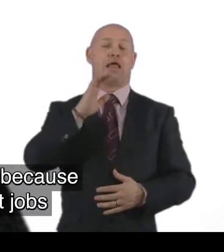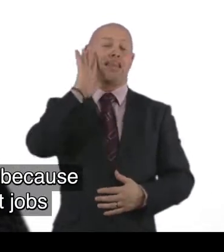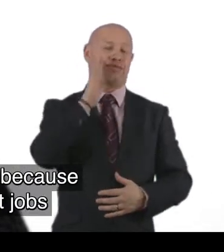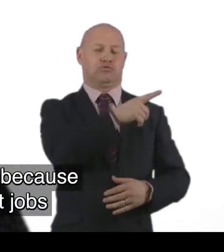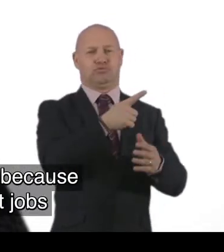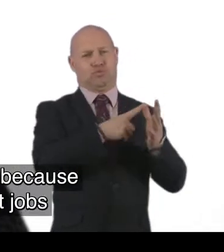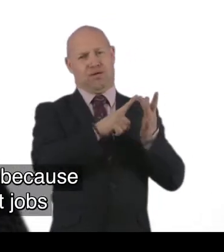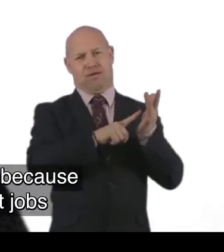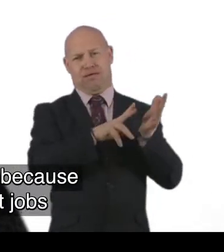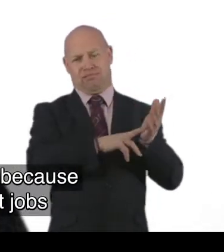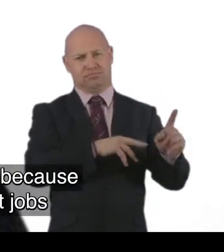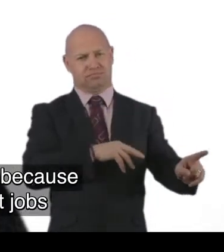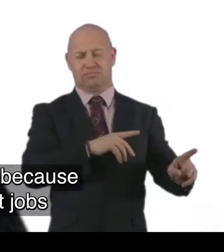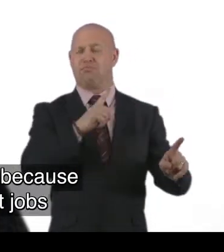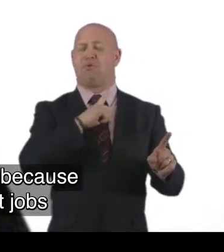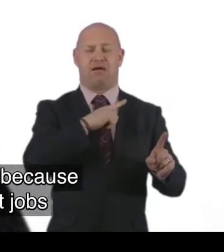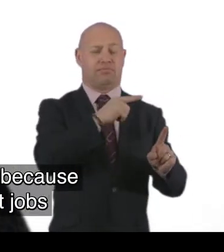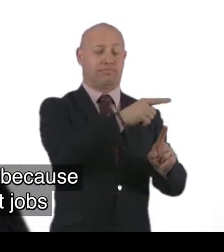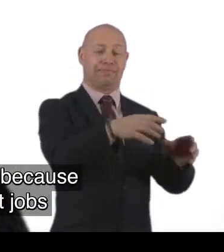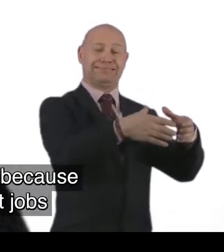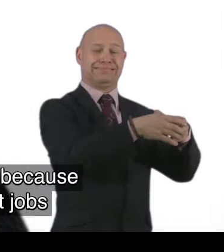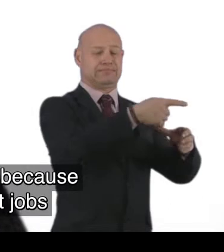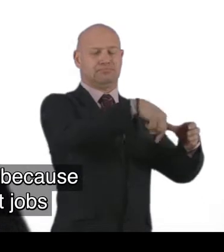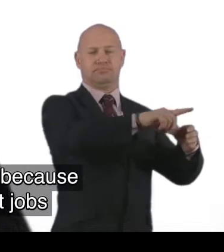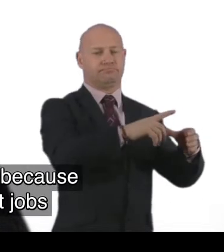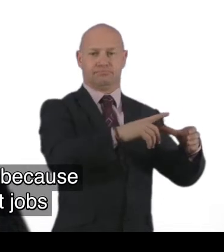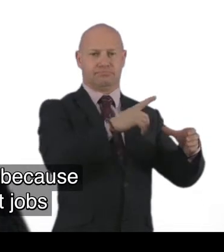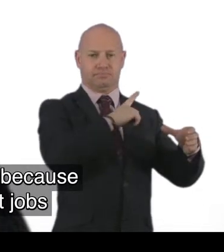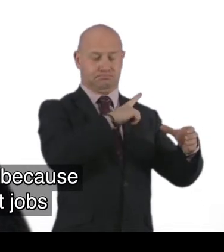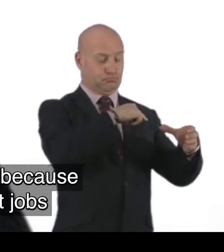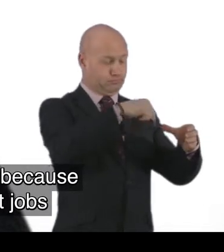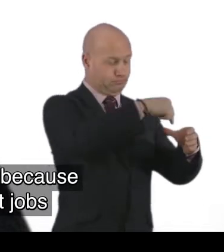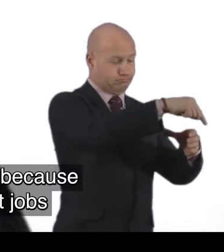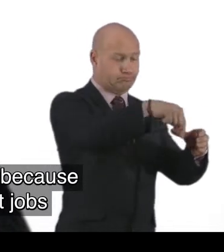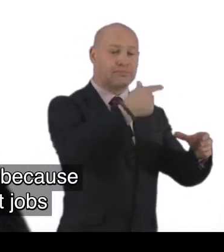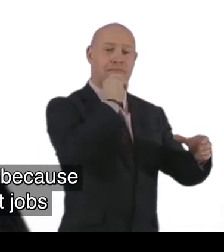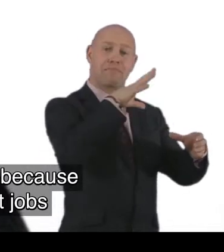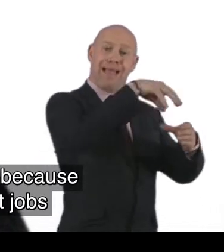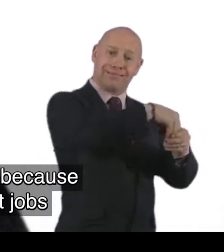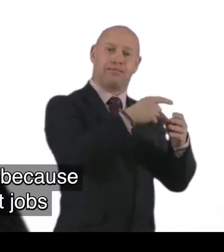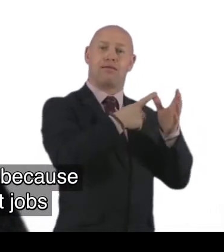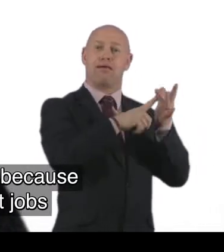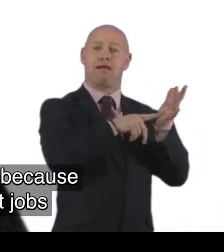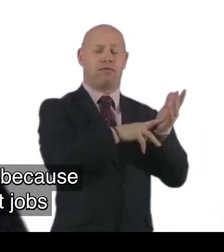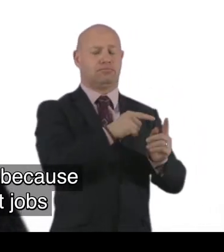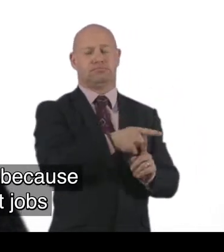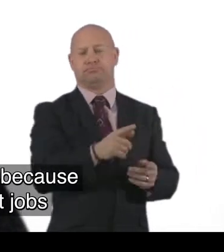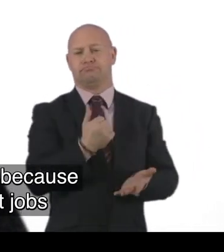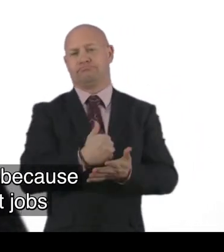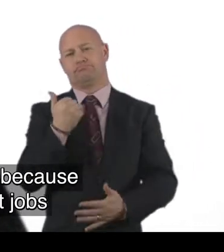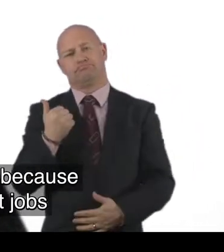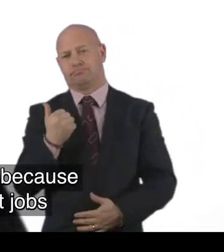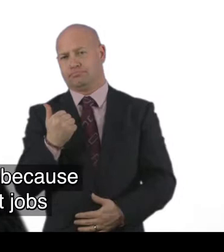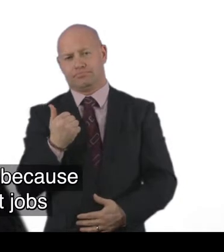just take their advice, listen and meet the team, because there's so many people in